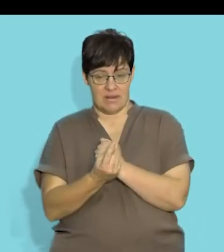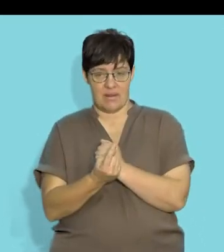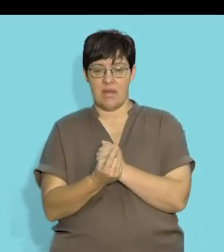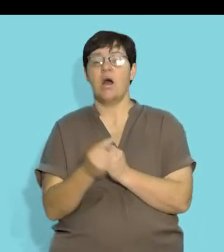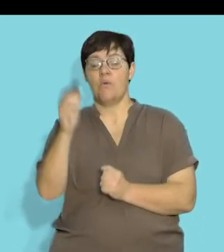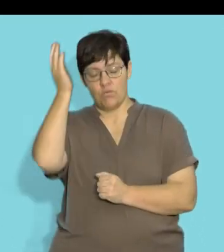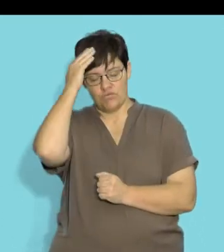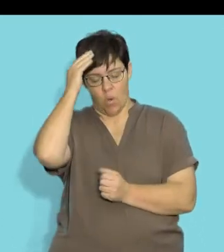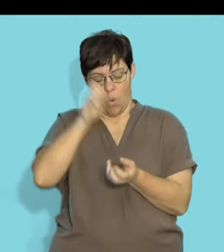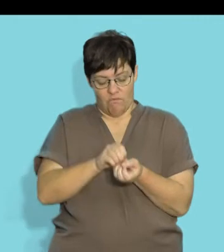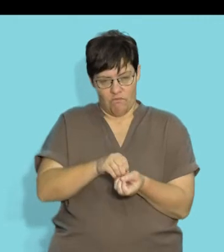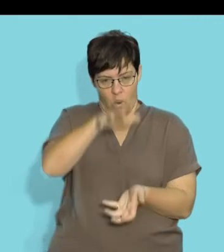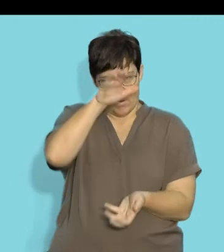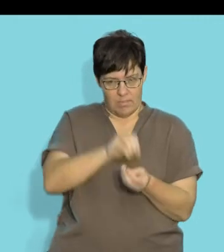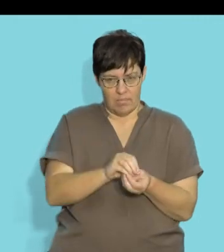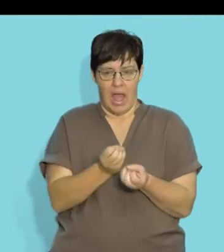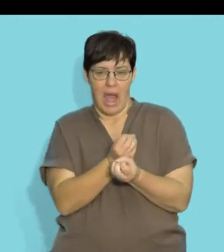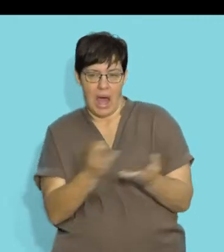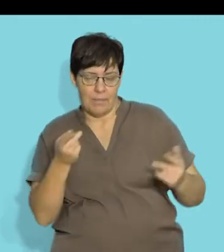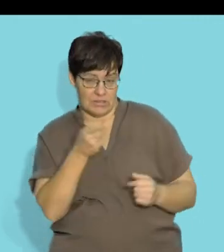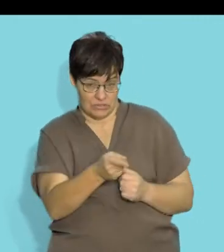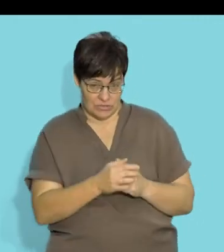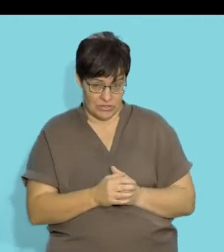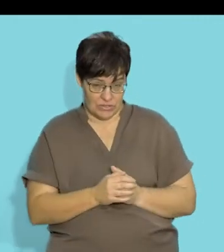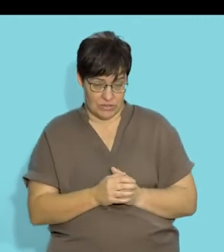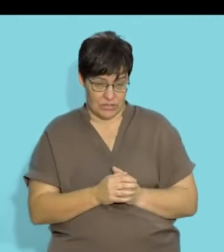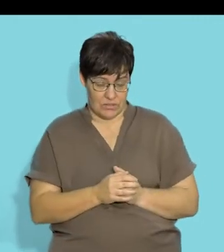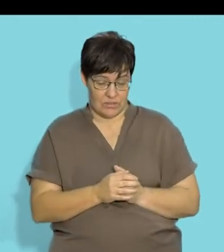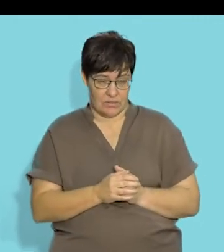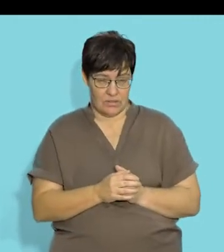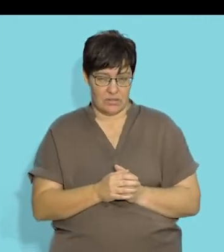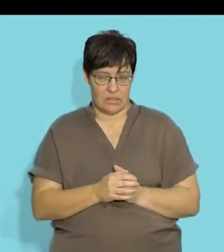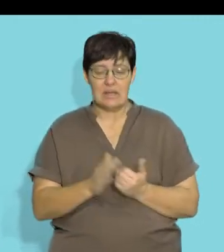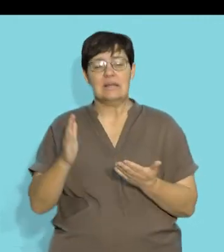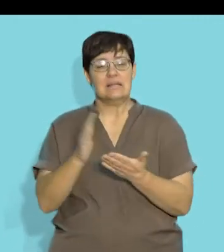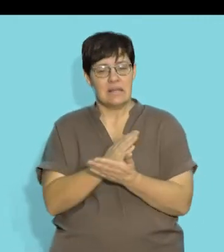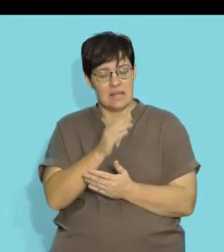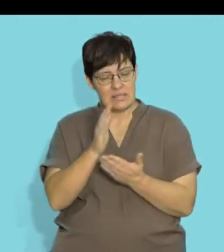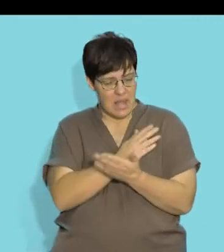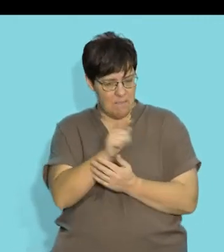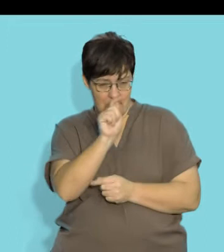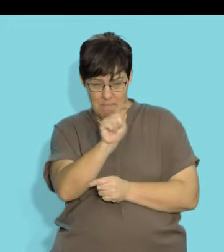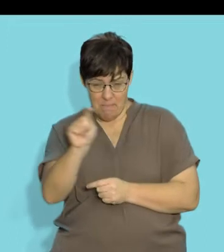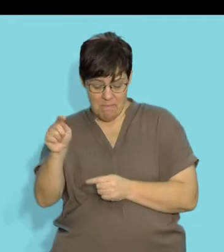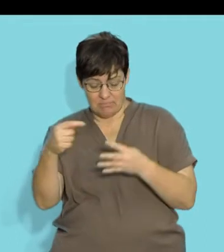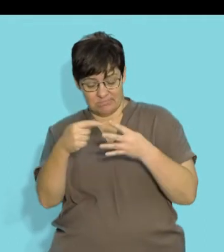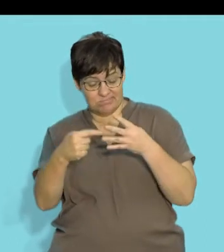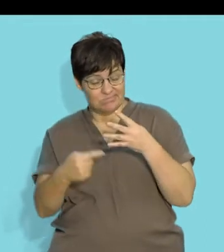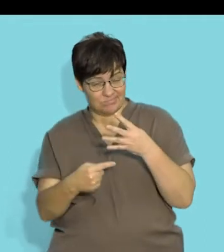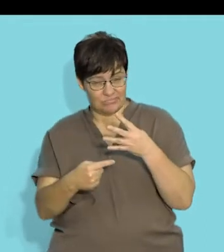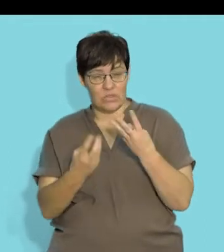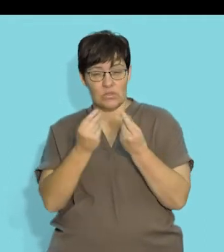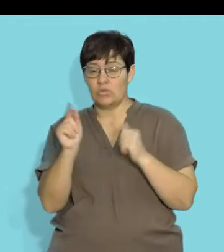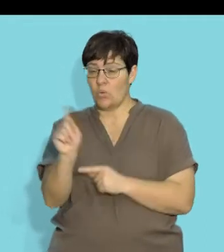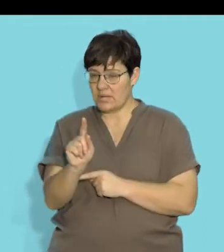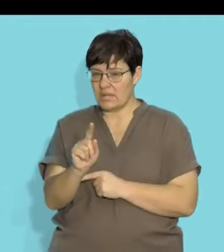we know actual volumes of substances or quantities. But remember, one of these solutions in this